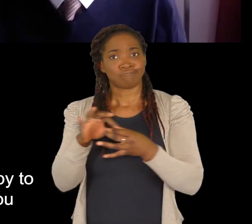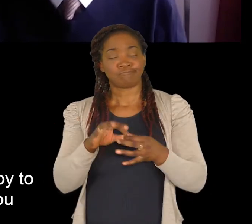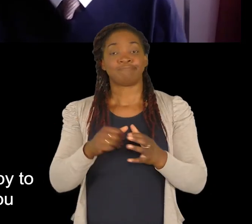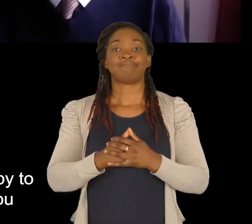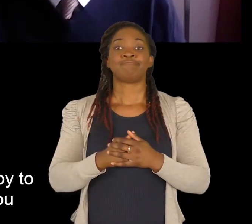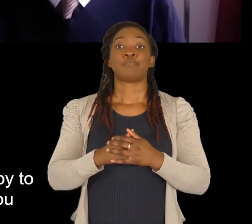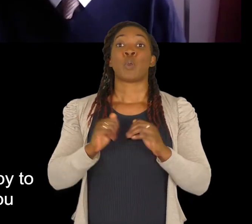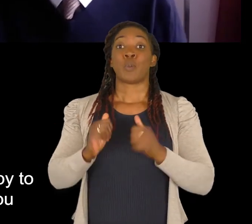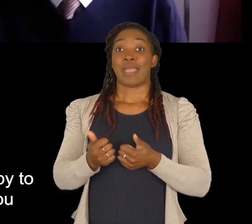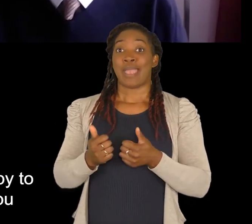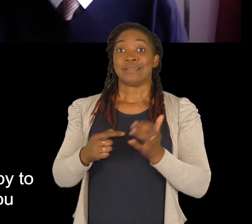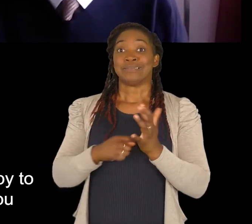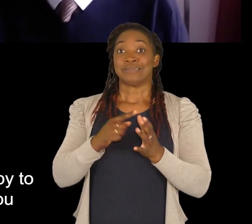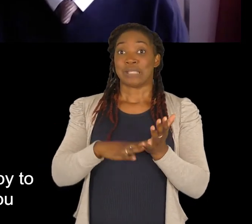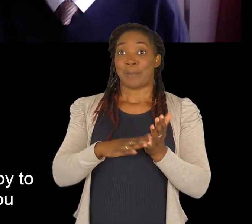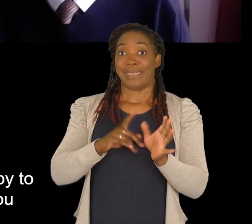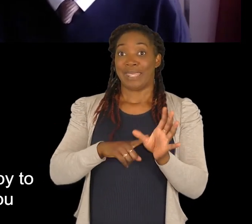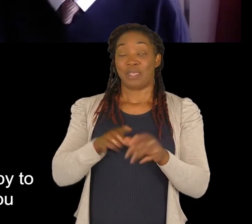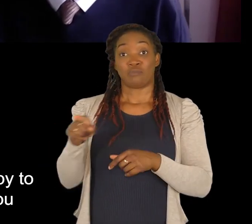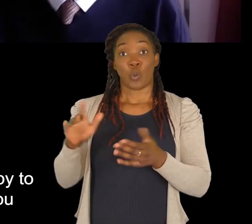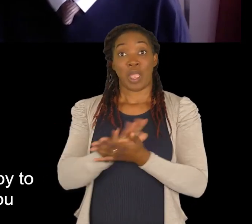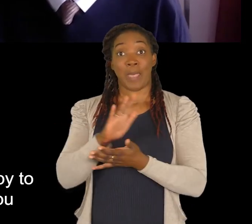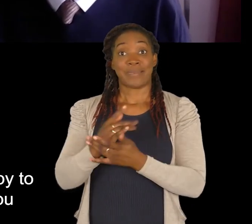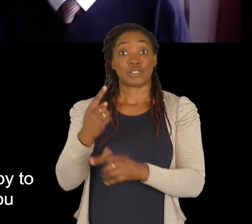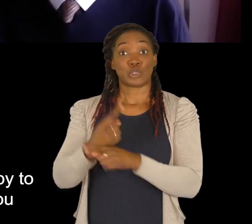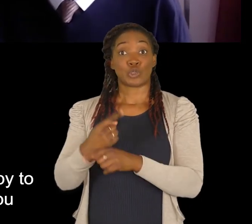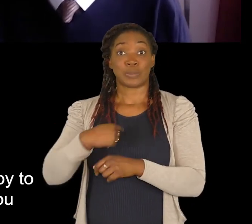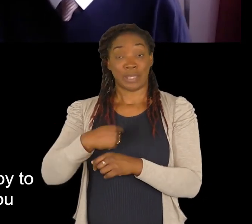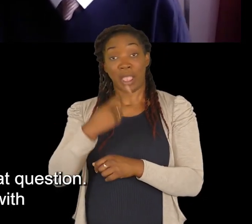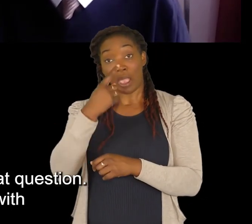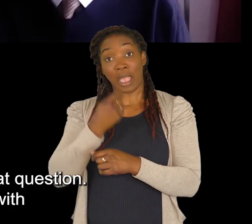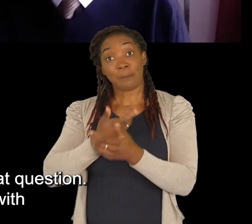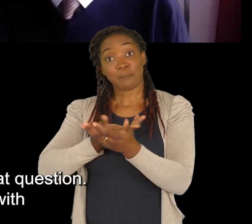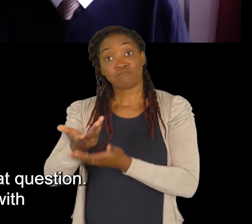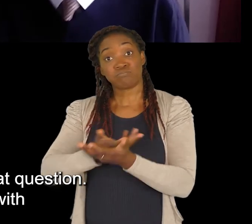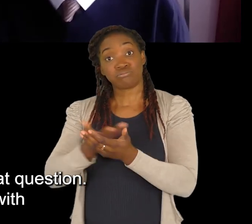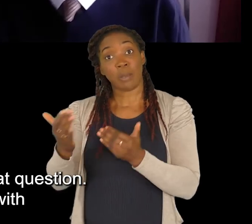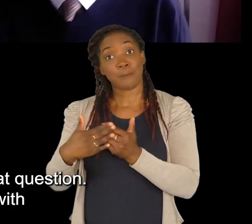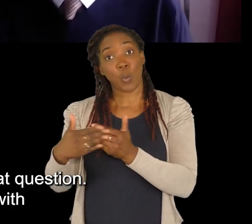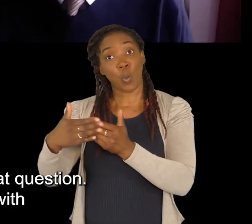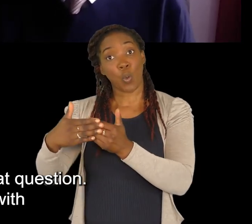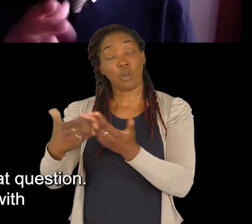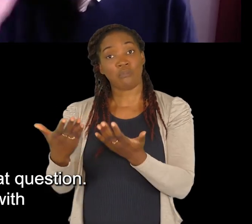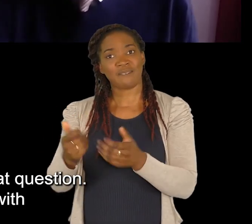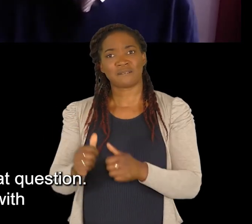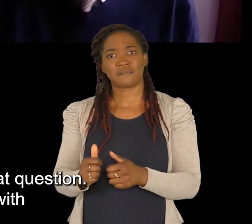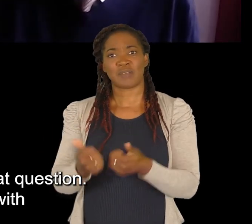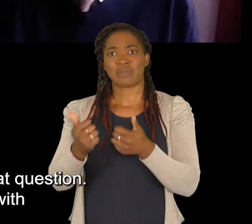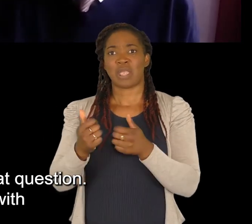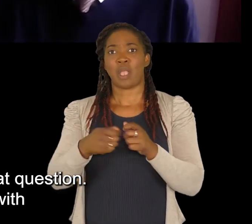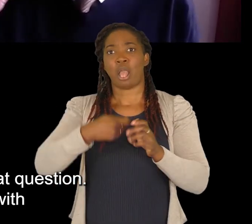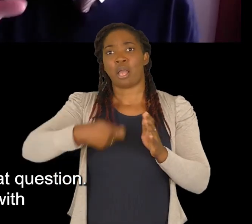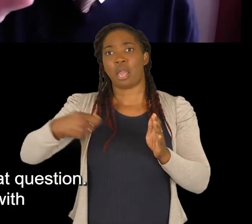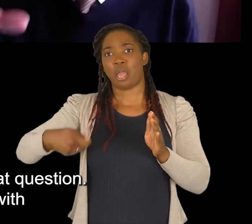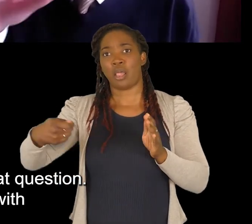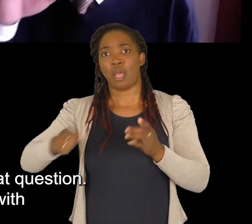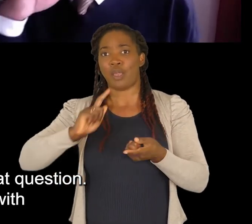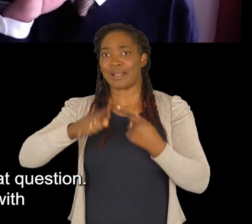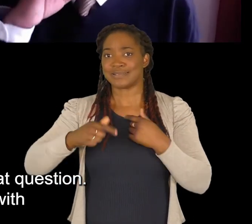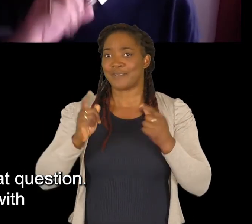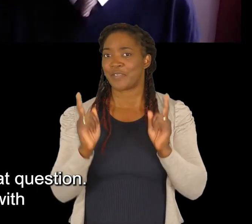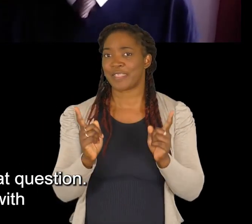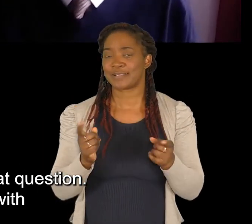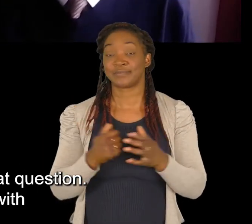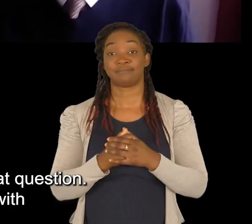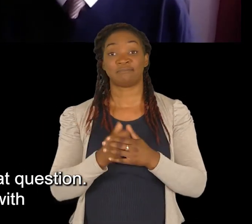is, Tammy, if you're happy to speak to me, I would love to speak to you more about that, because that's a very, very long answer to that